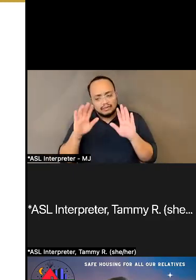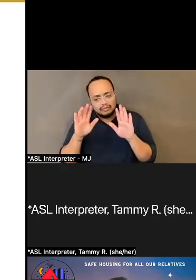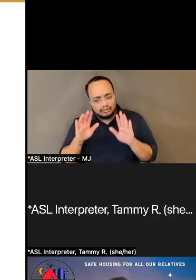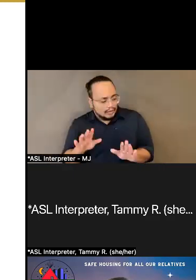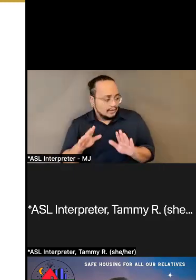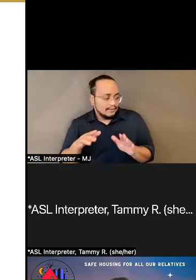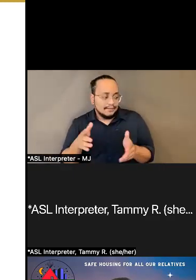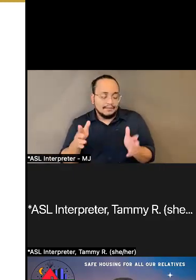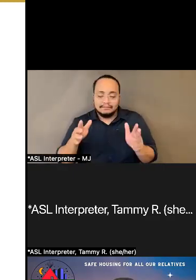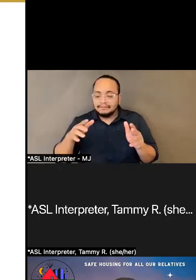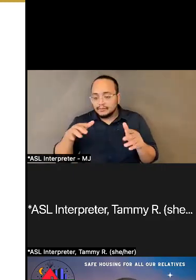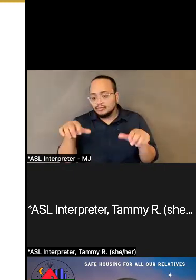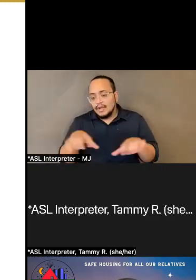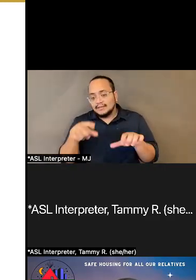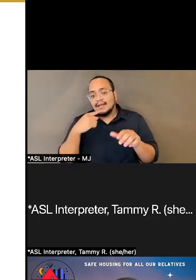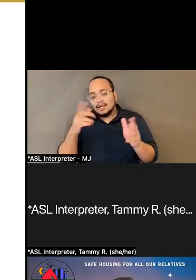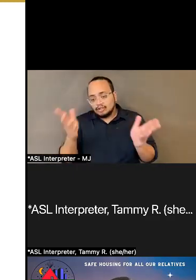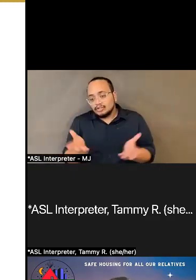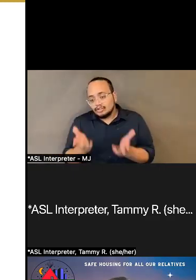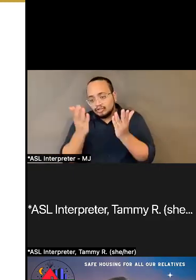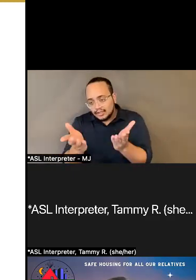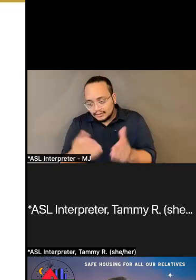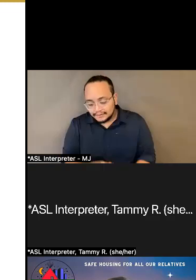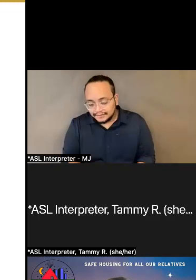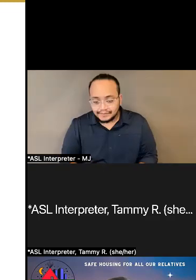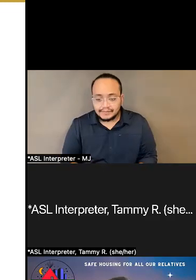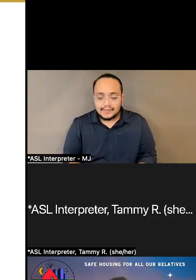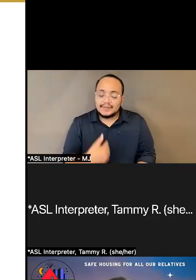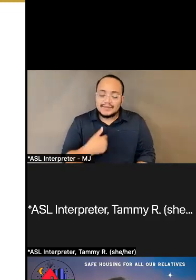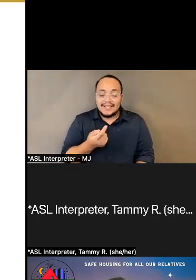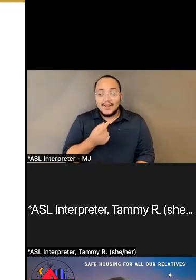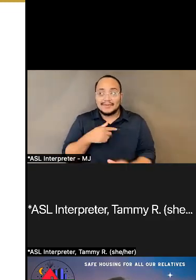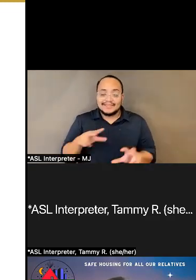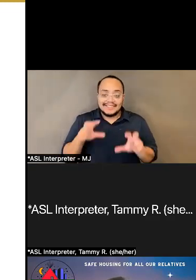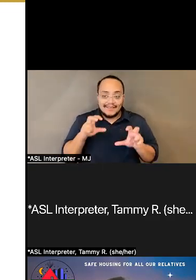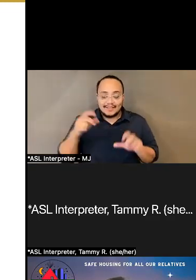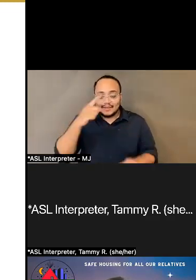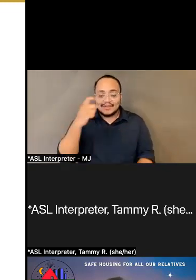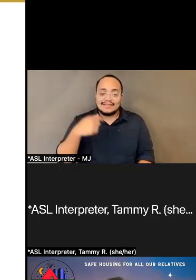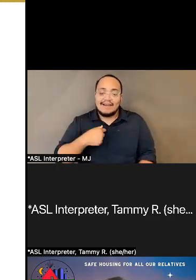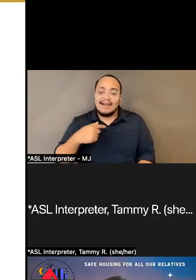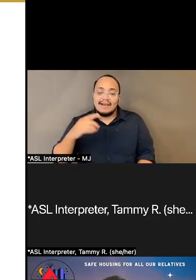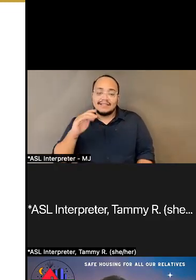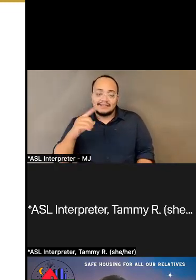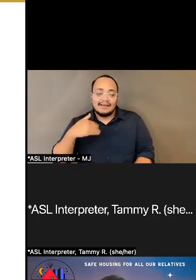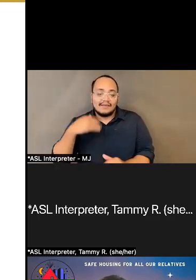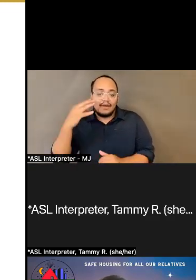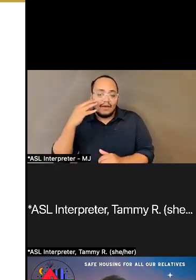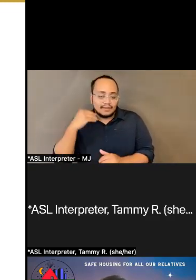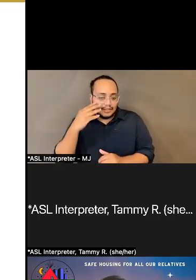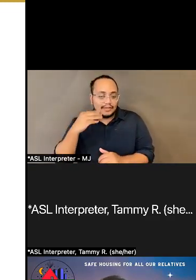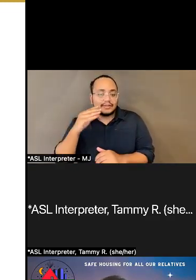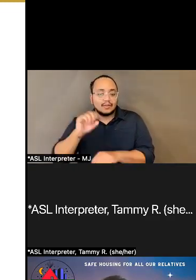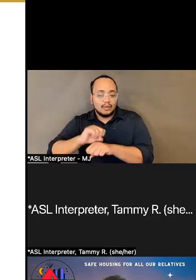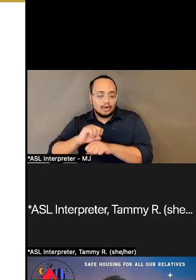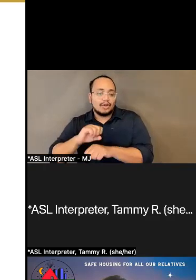that I could uplift. And that's kind of selfish on my part because I had the opportunity to spend multiple years in a clinic that